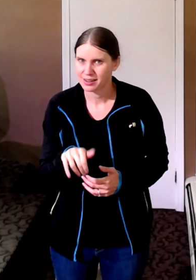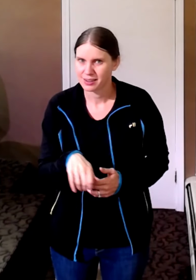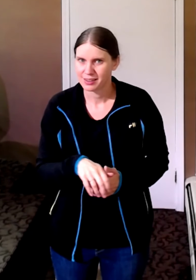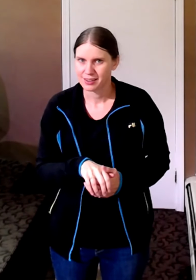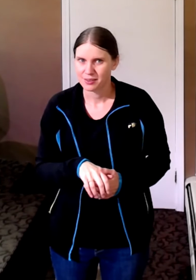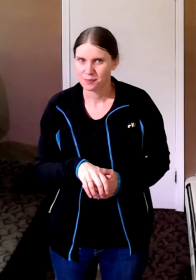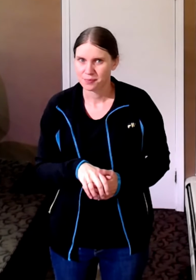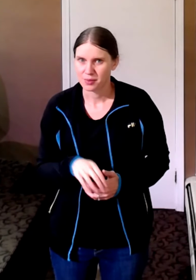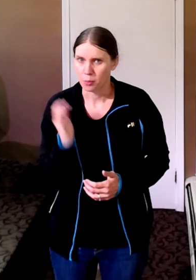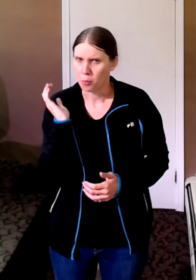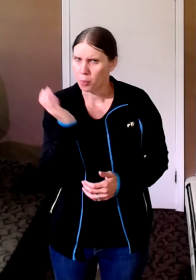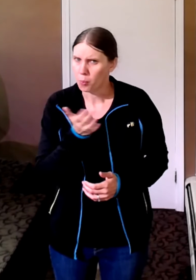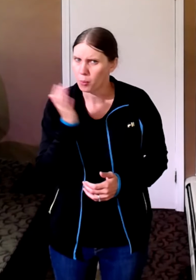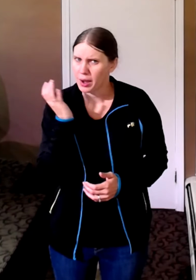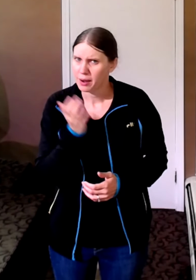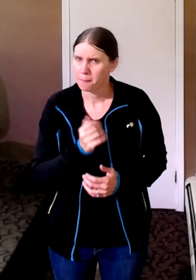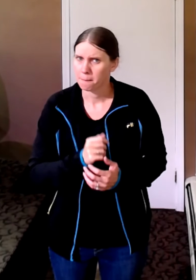Wow, what a statement.